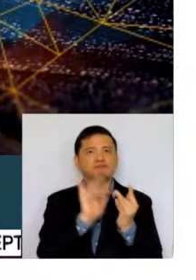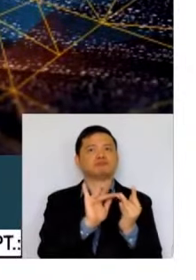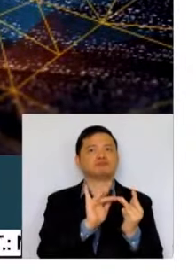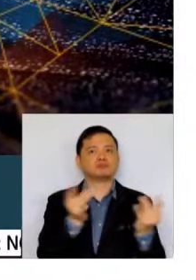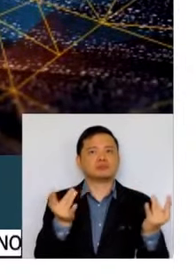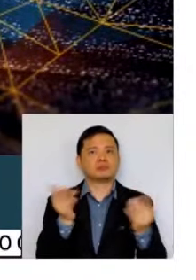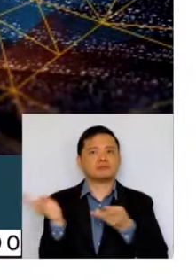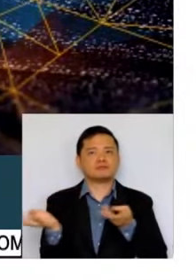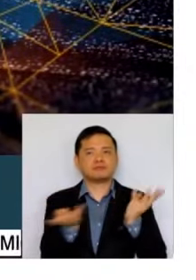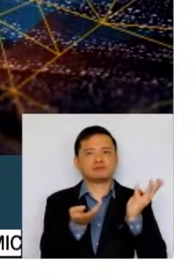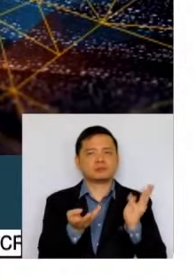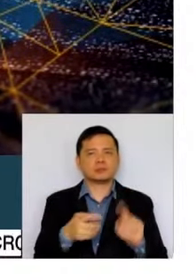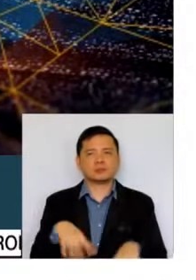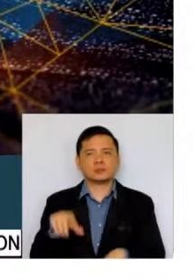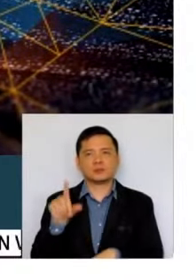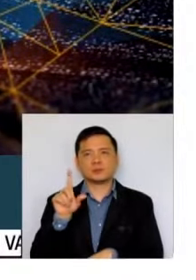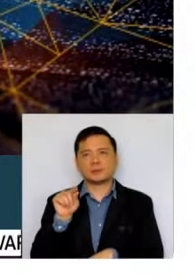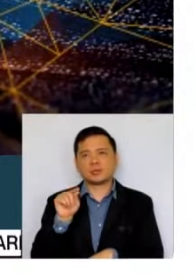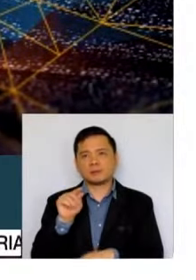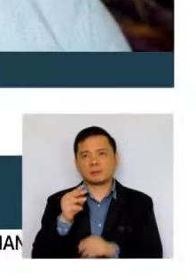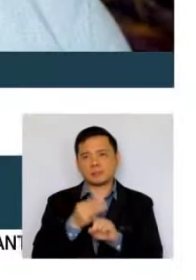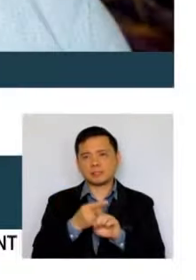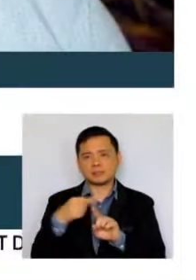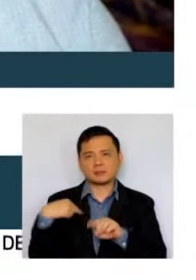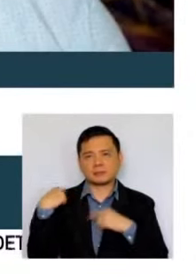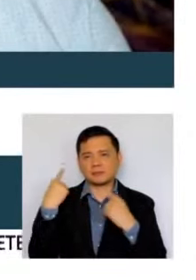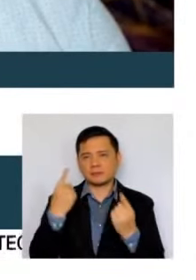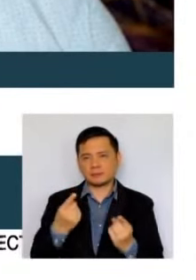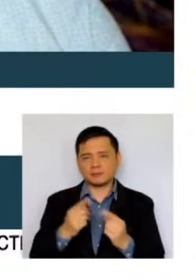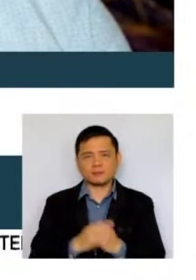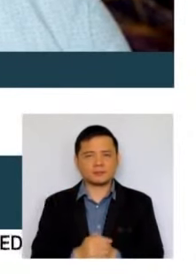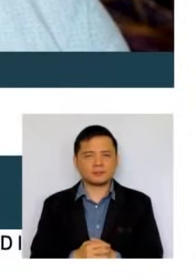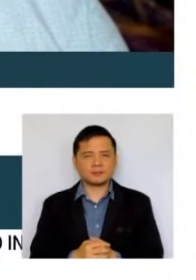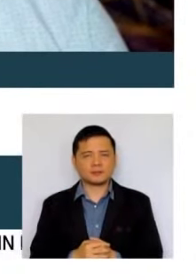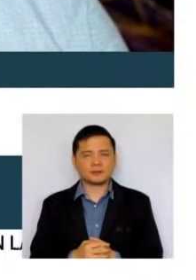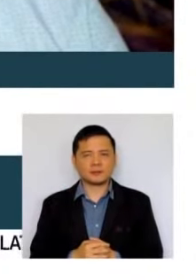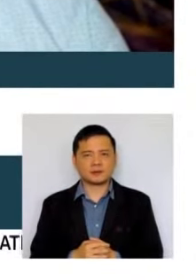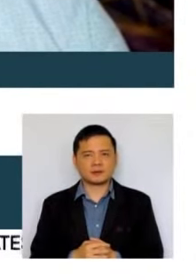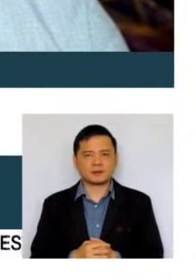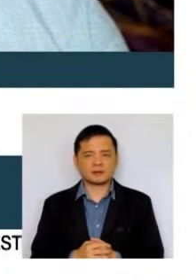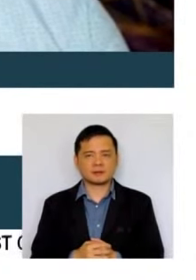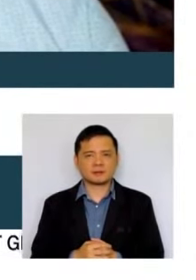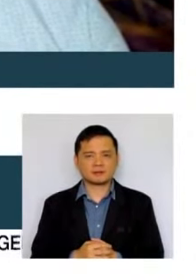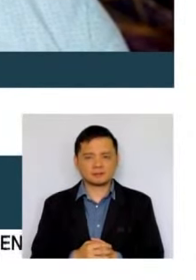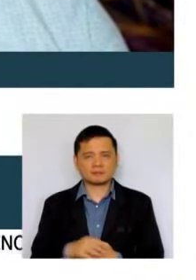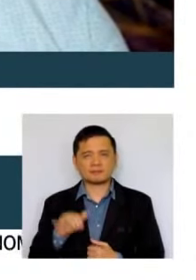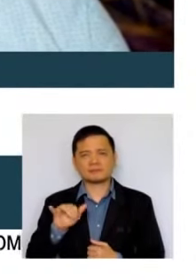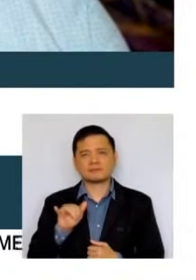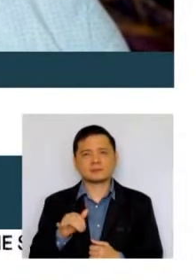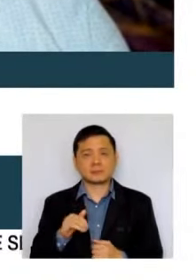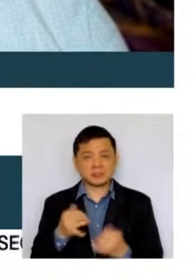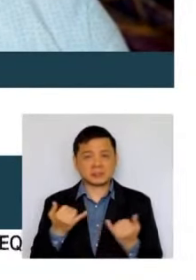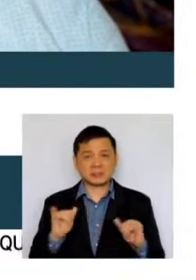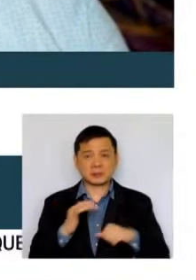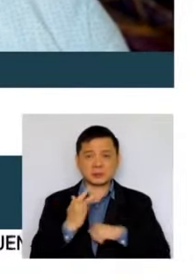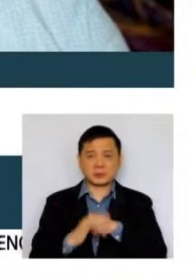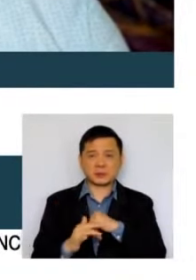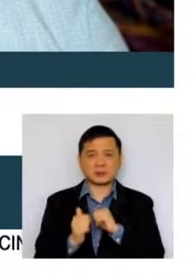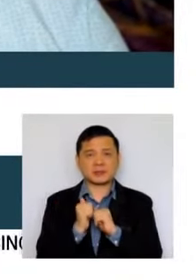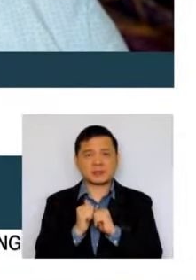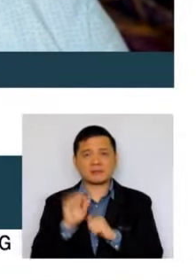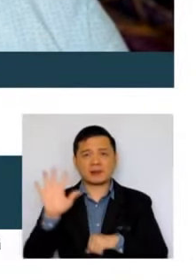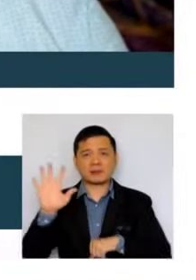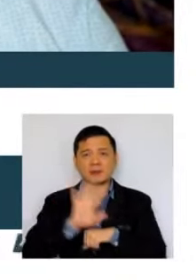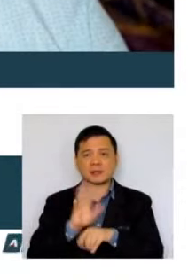months. Mm-mm. Well, Jay, back to politicies. It's still early in the game, and it's still 5 months before the May